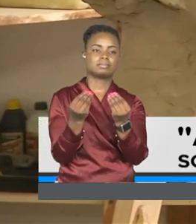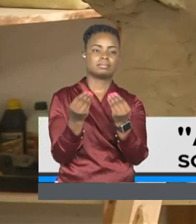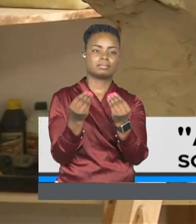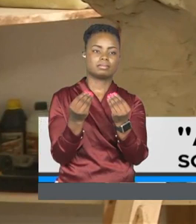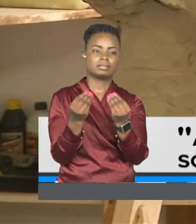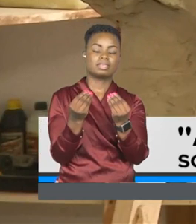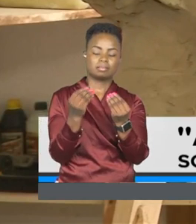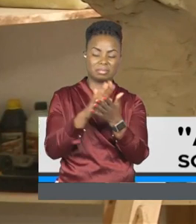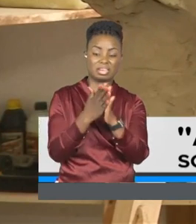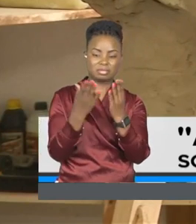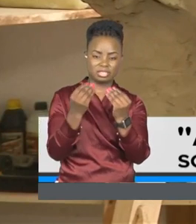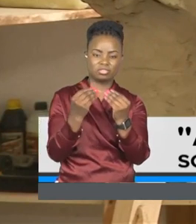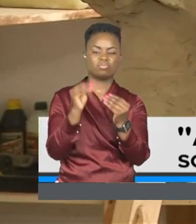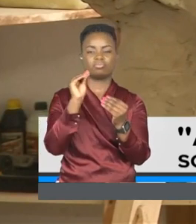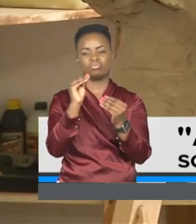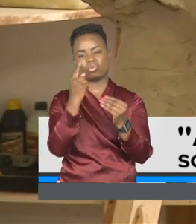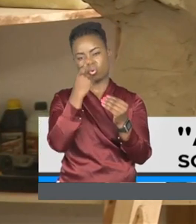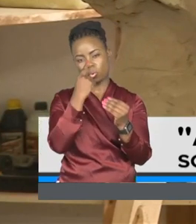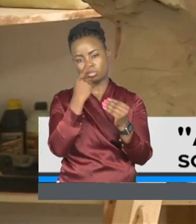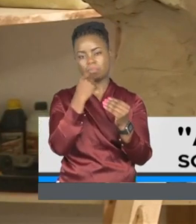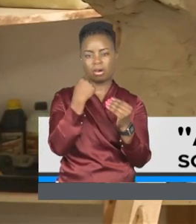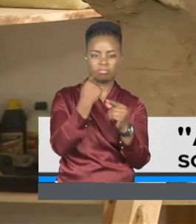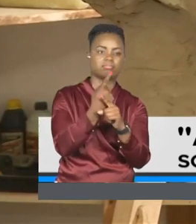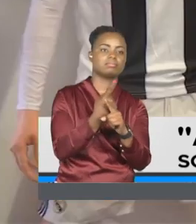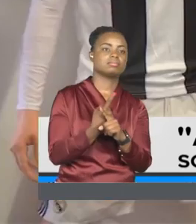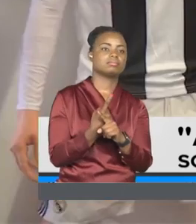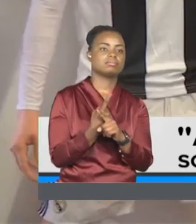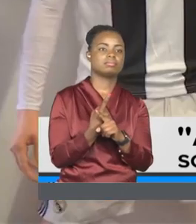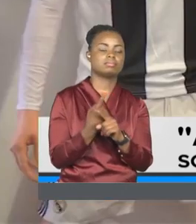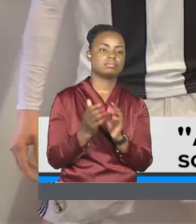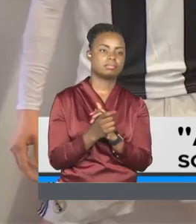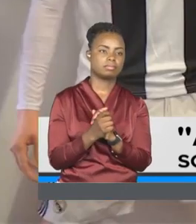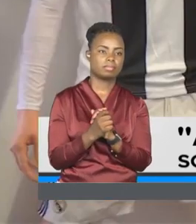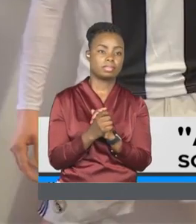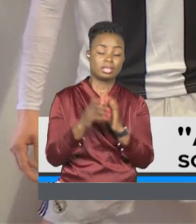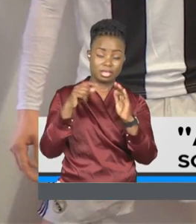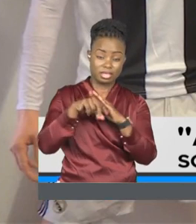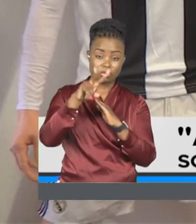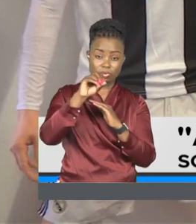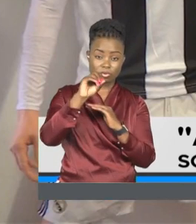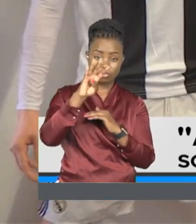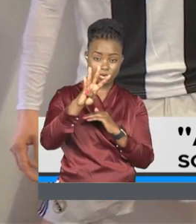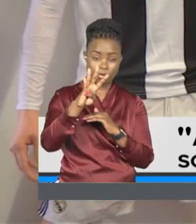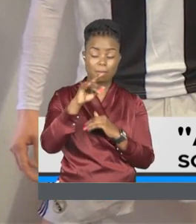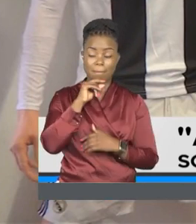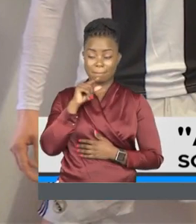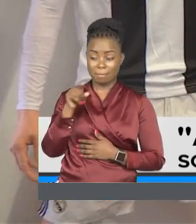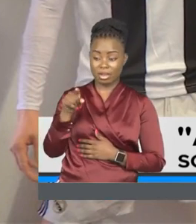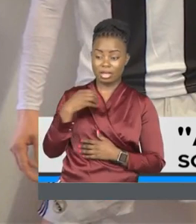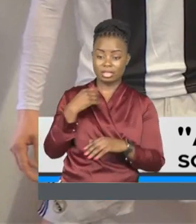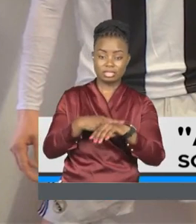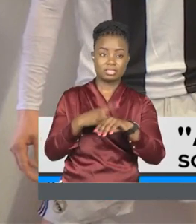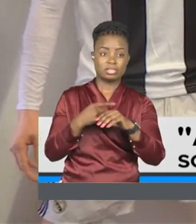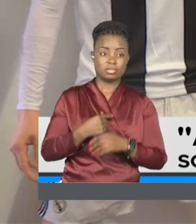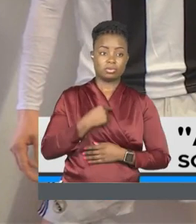put the nose and then the mouth, depending on the smile. In 2004, Gumede had the chance to visit